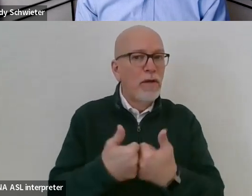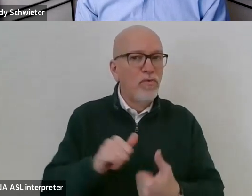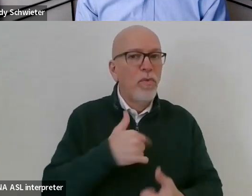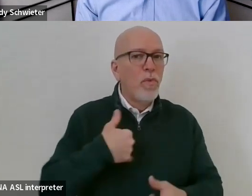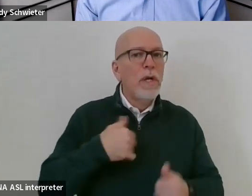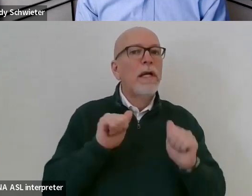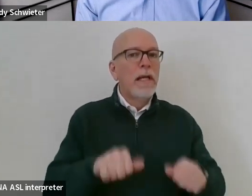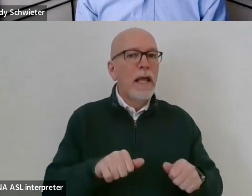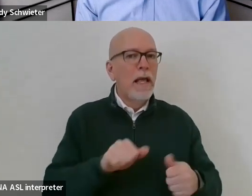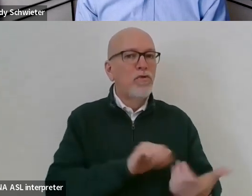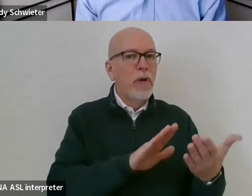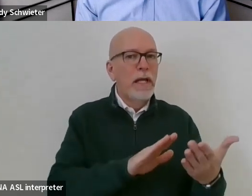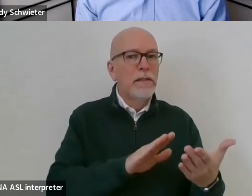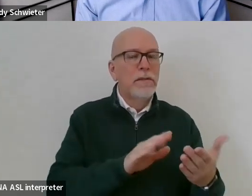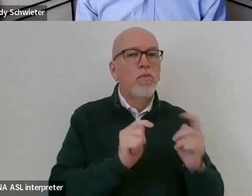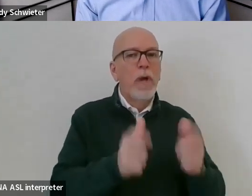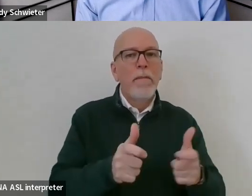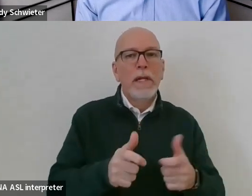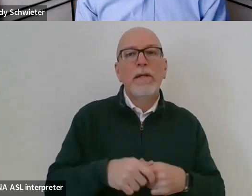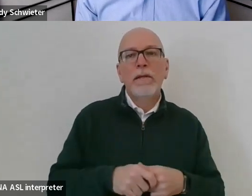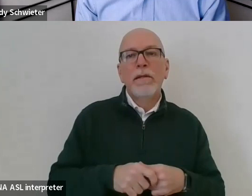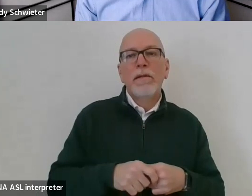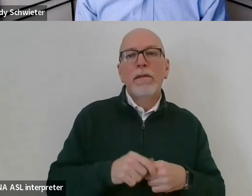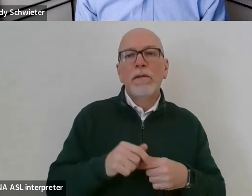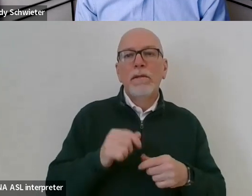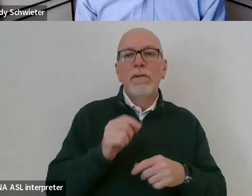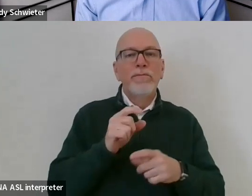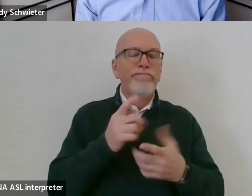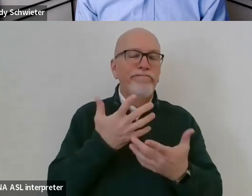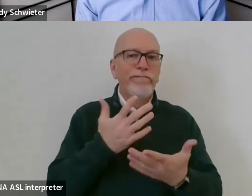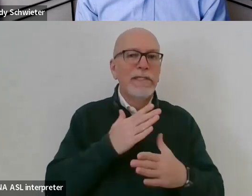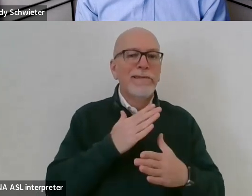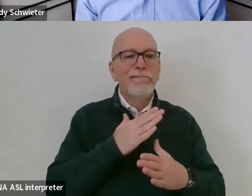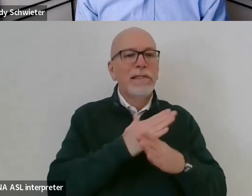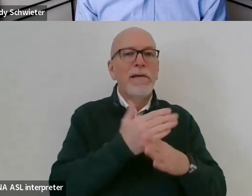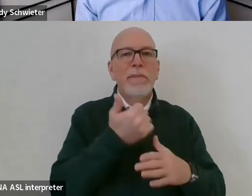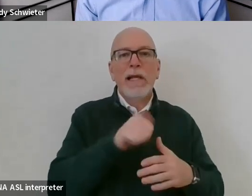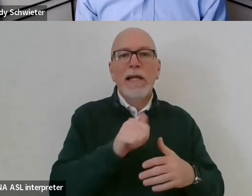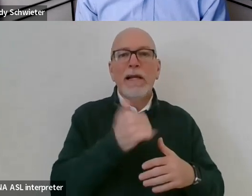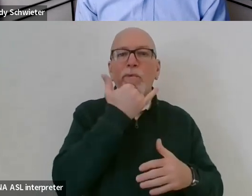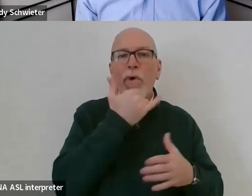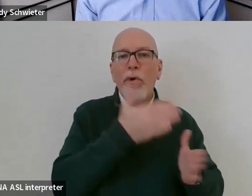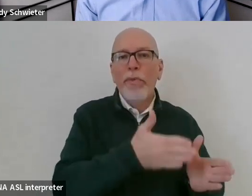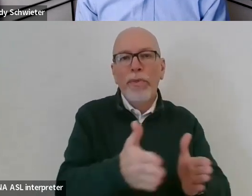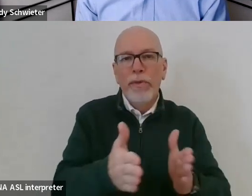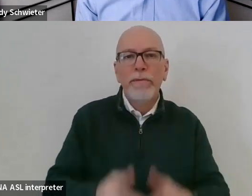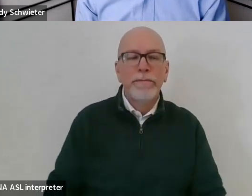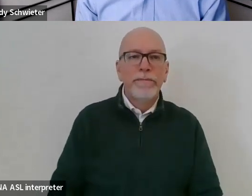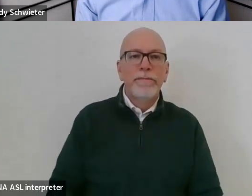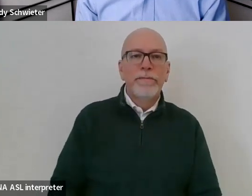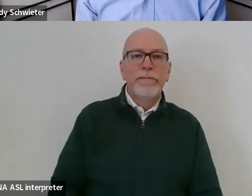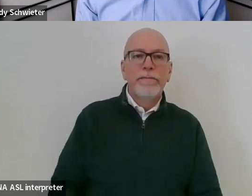can start to address rapidly to stop any movement in the wrong direction.